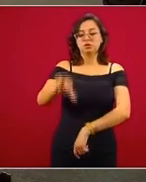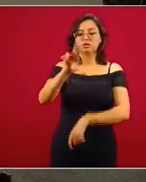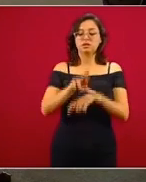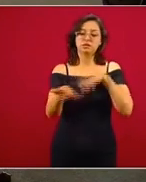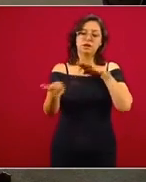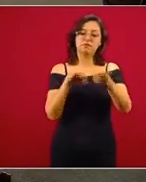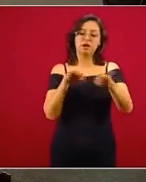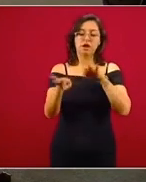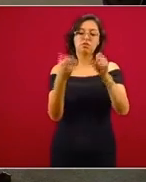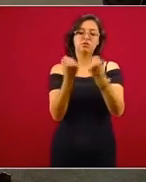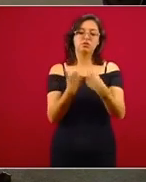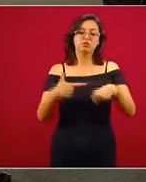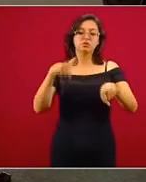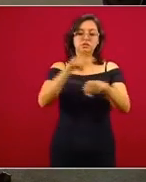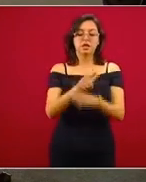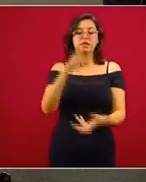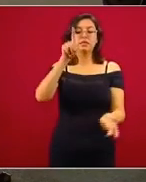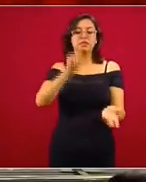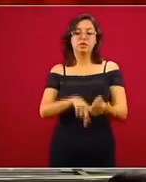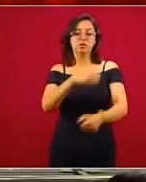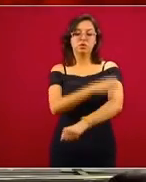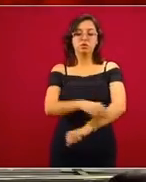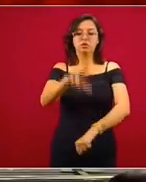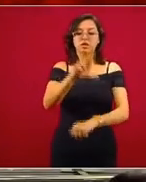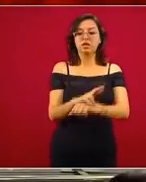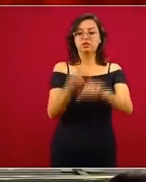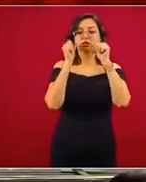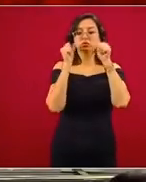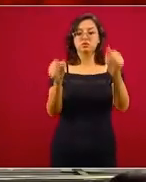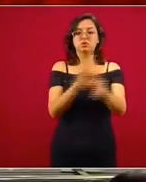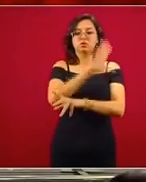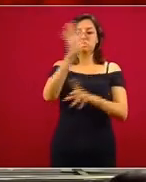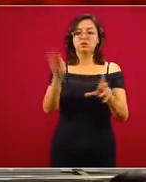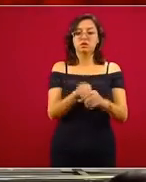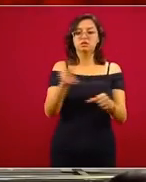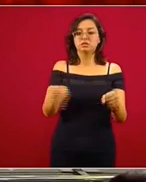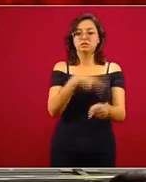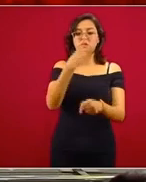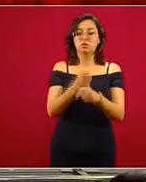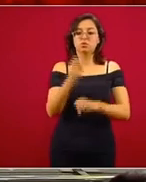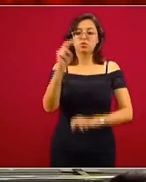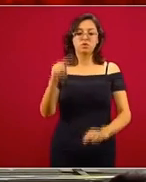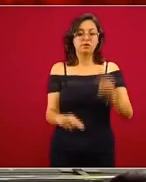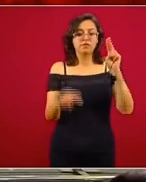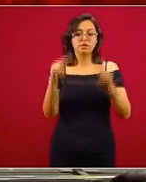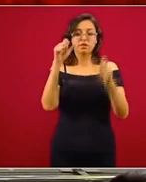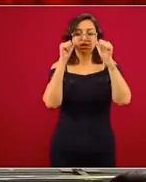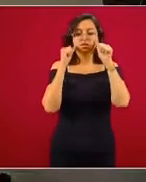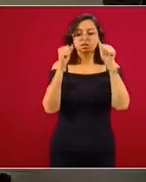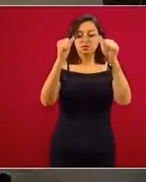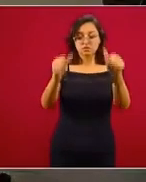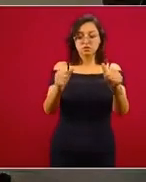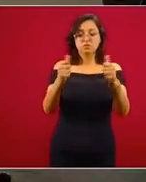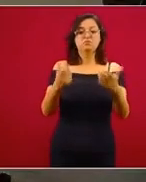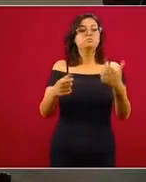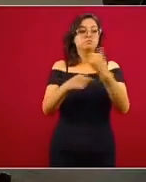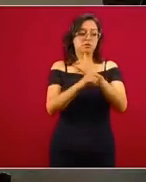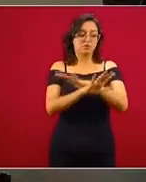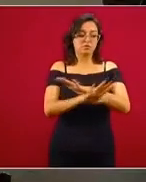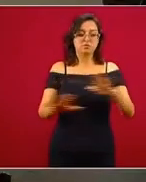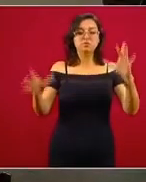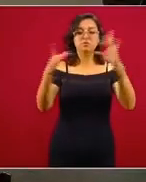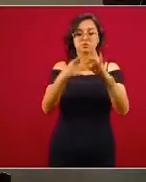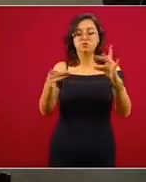Núñez González, who is the coordinator for social work of the second level of attention